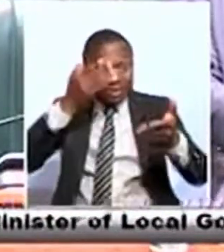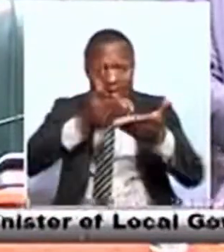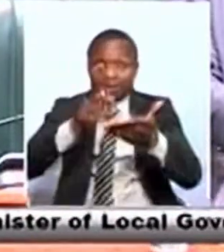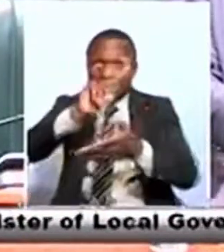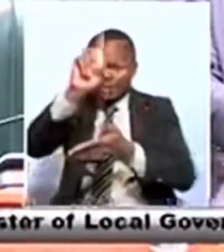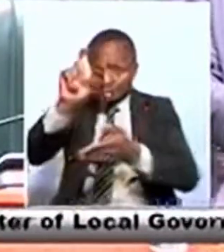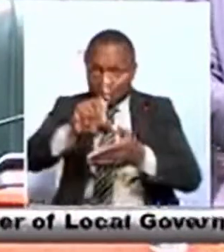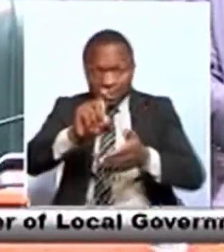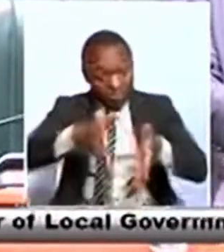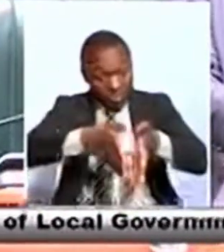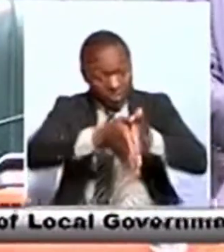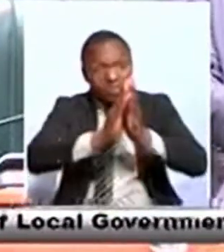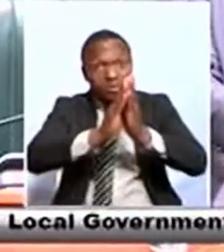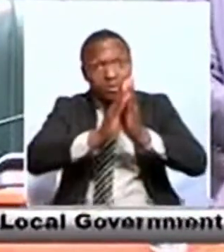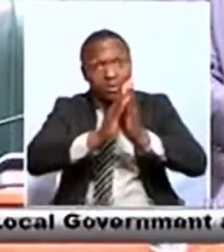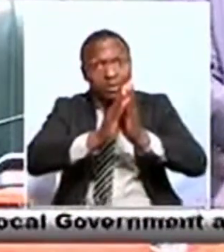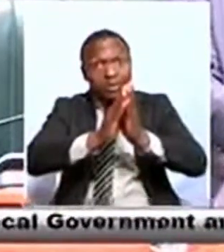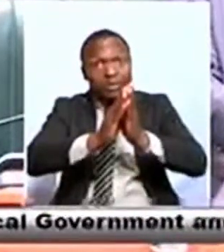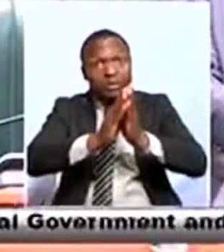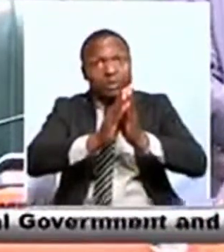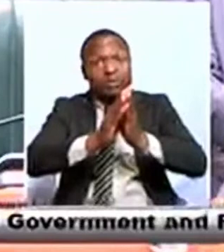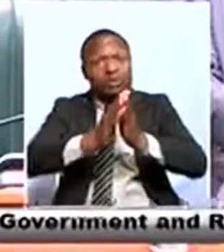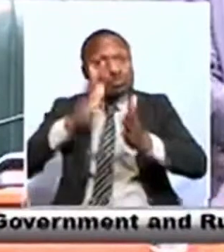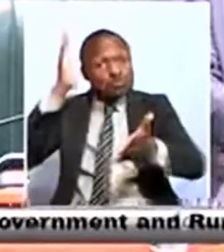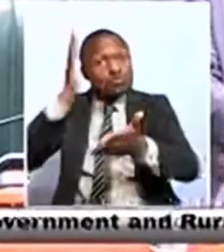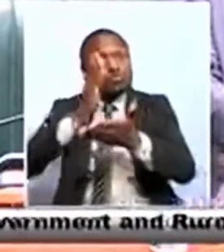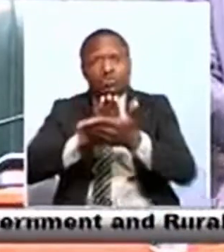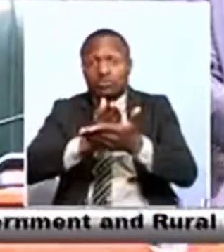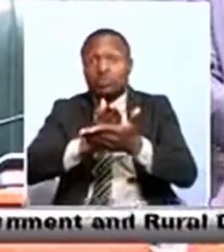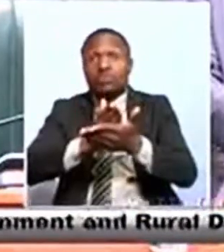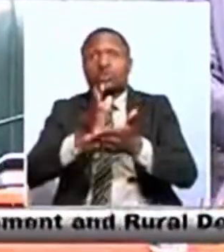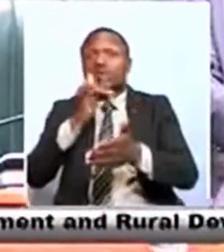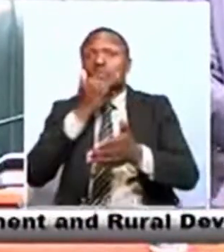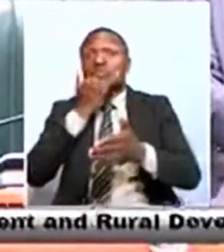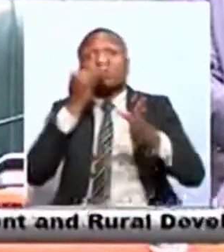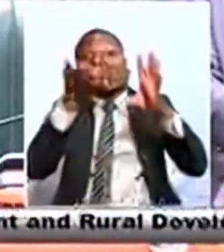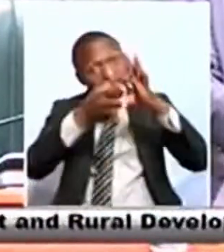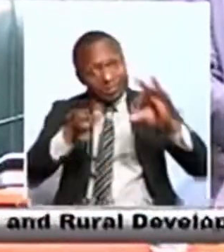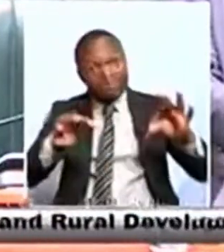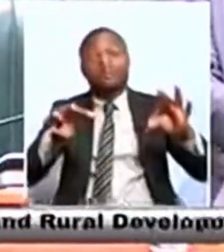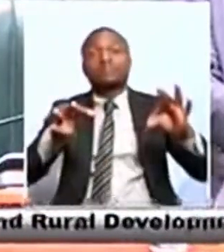was asked to dispel rumor mongering and lies.